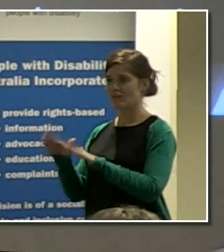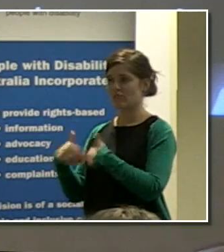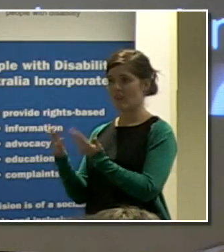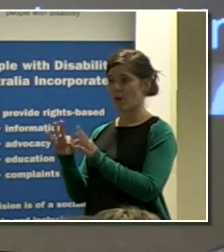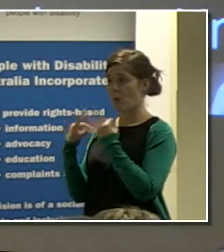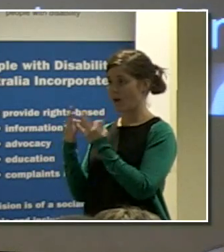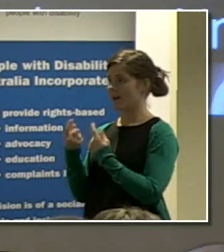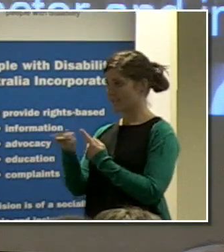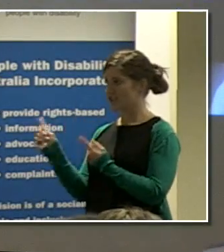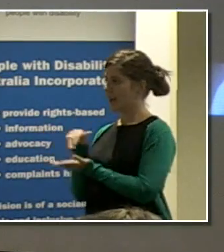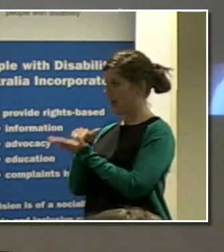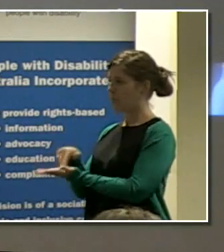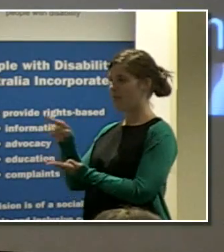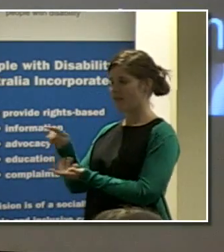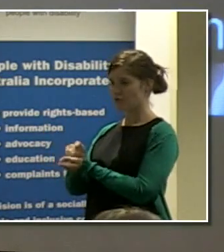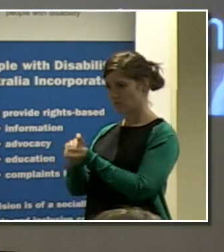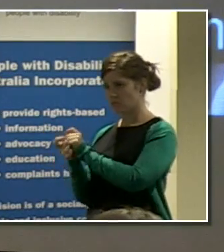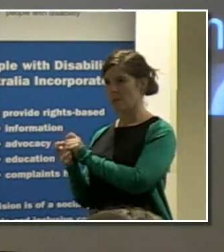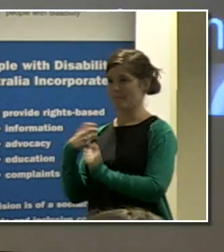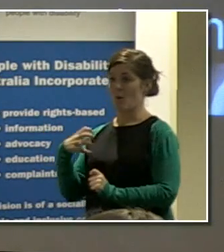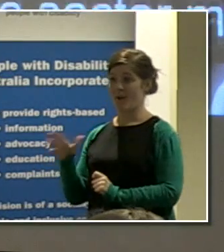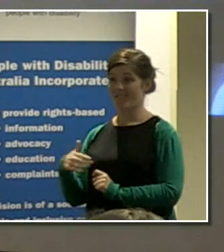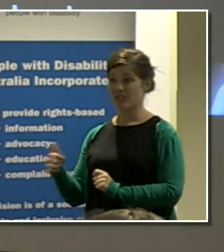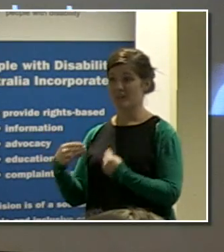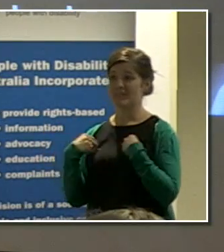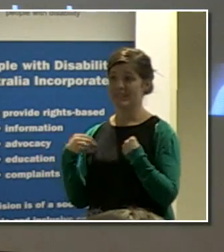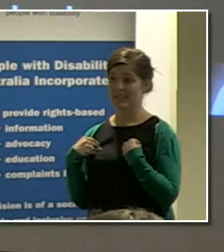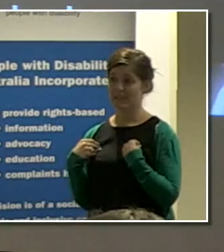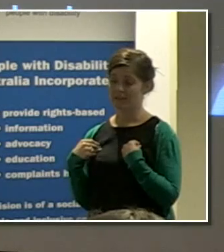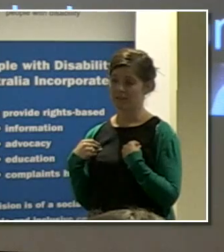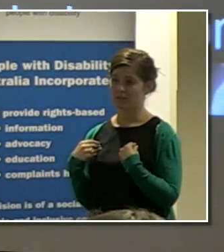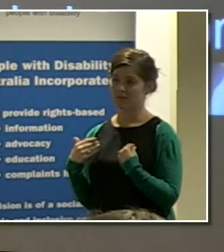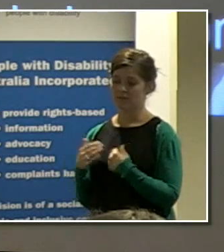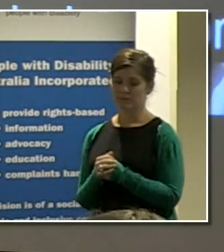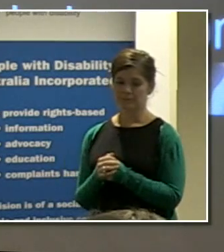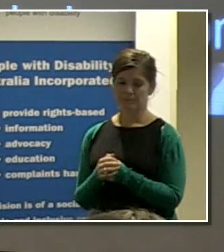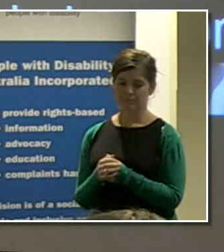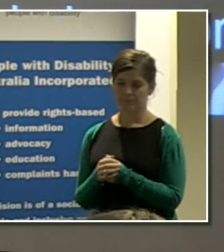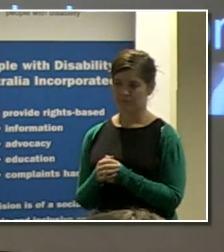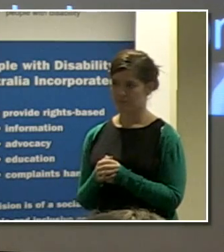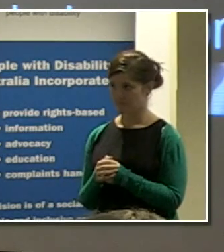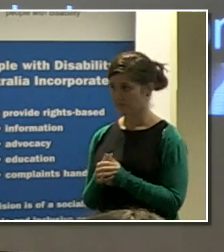sector make the transition to being more efficient business operations.